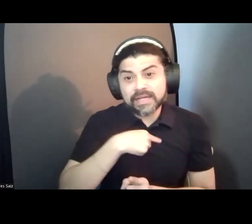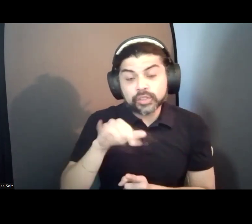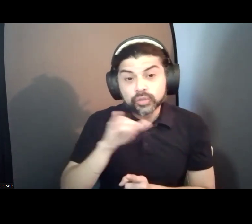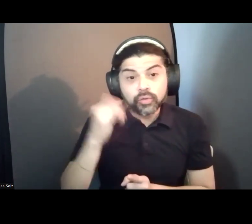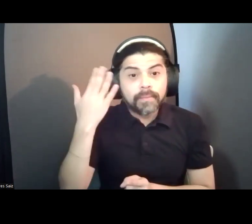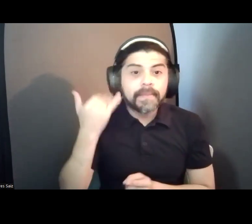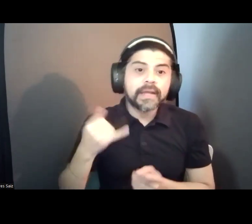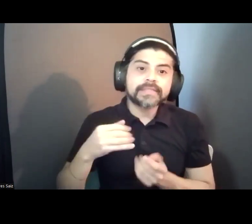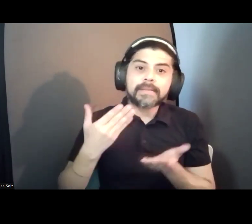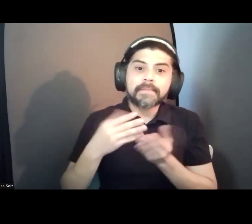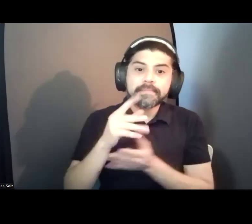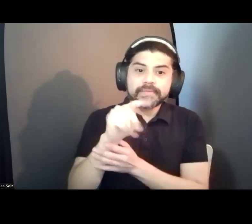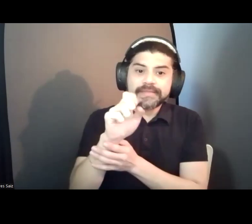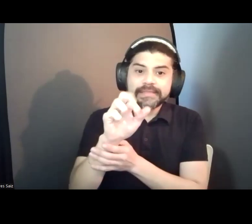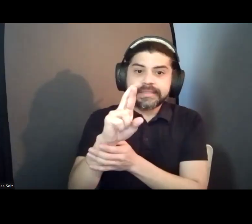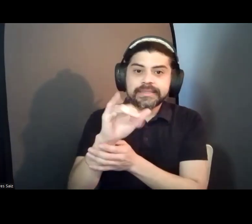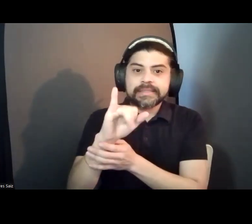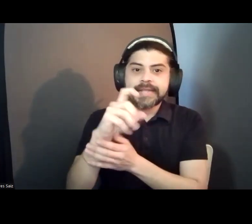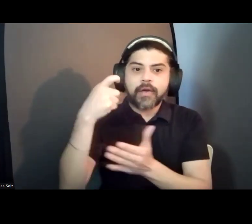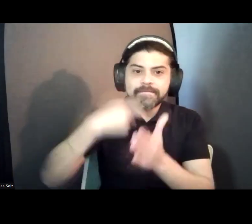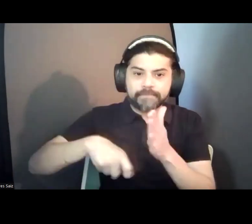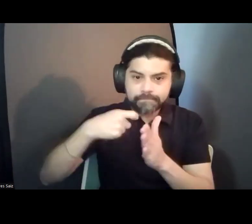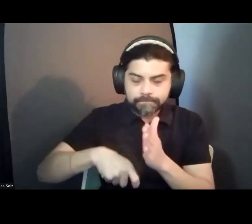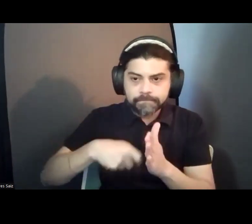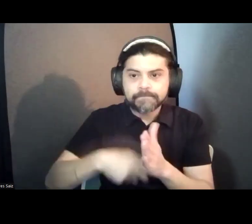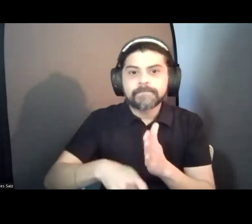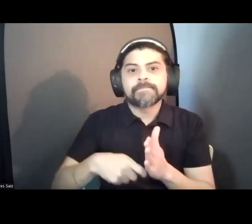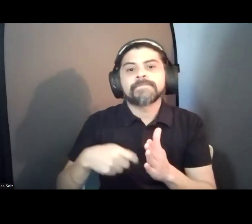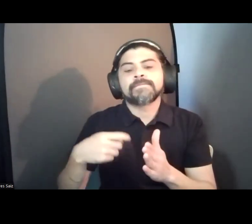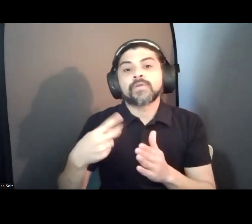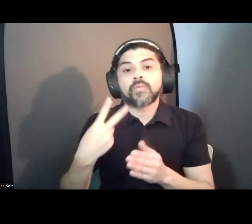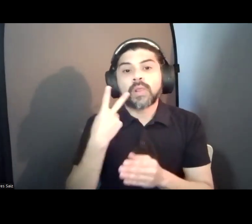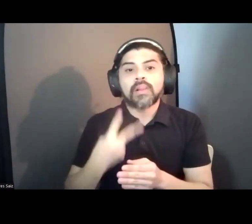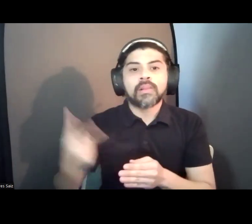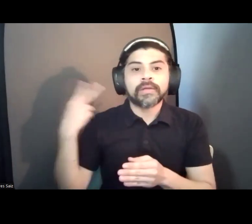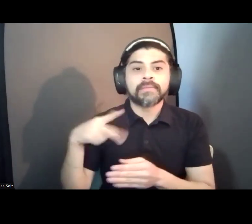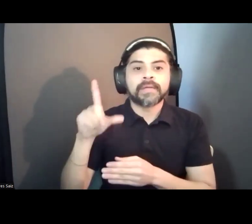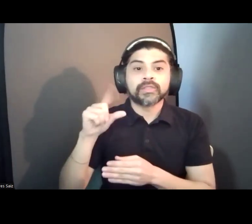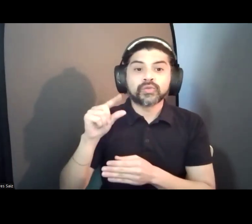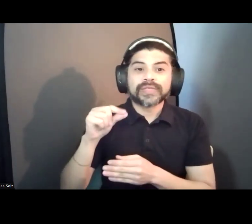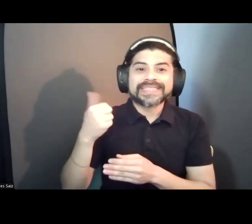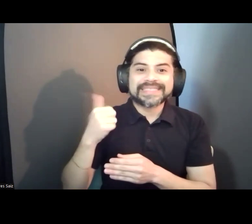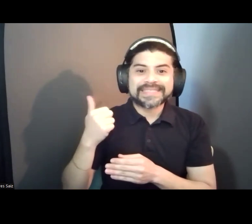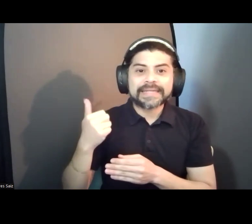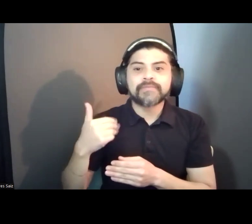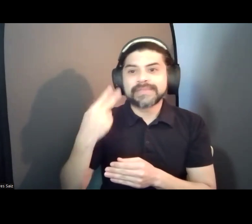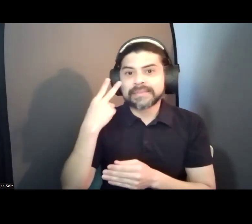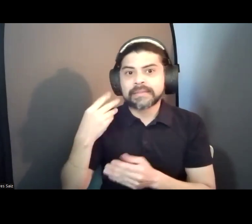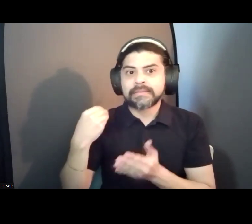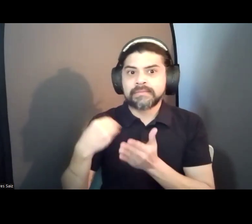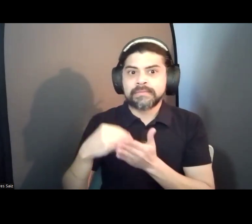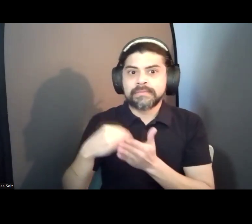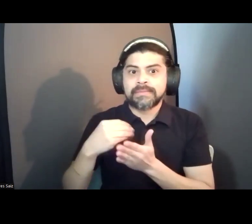state budget, we're looking at, in the January 10 governor's budget proposal, about a $2.9 billion deficit